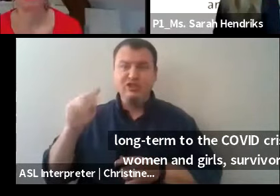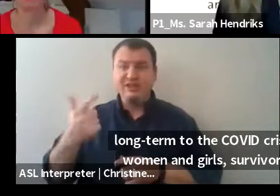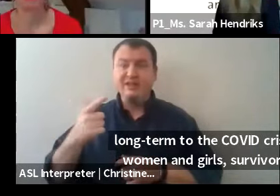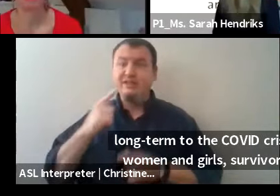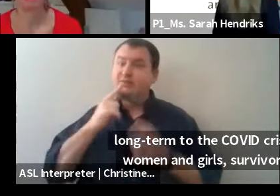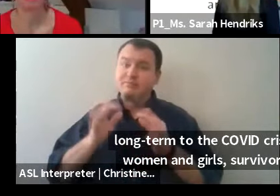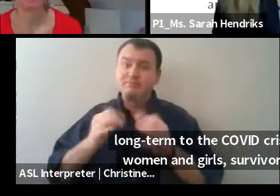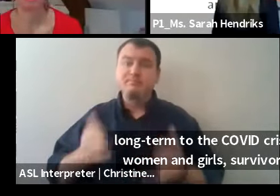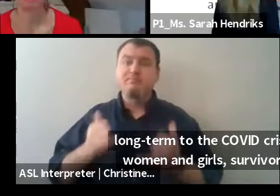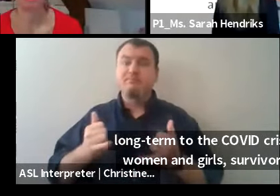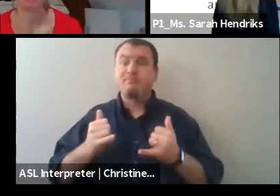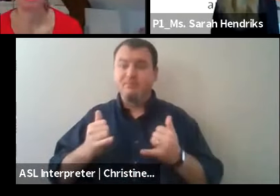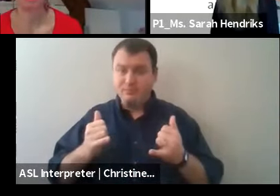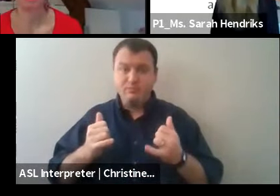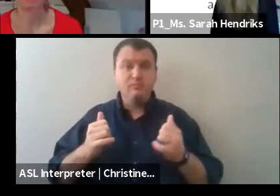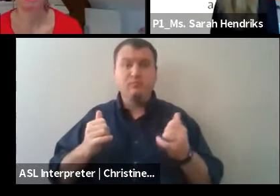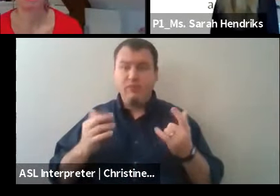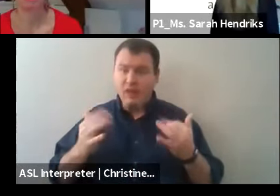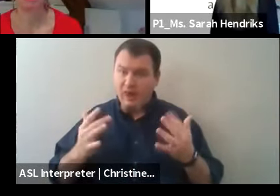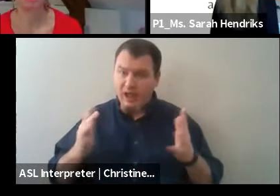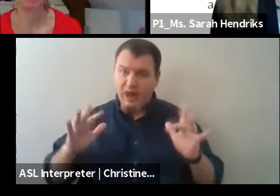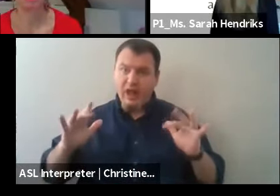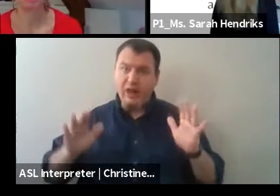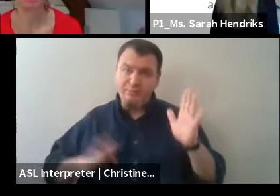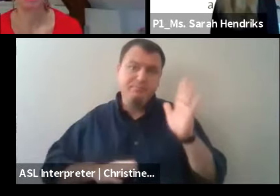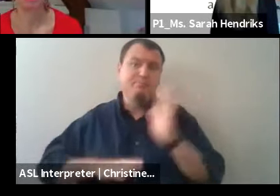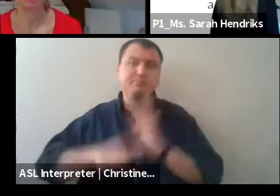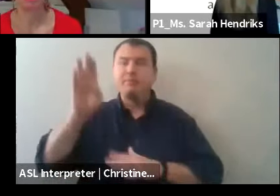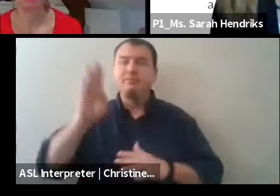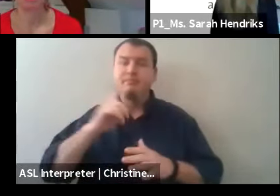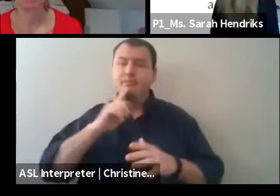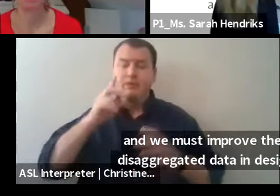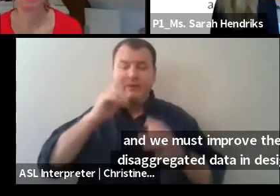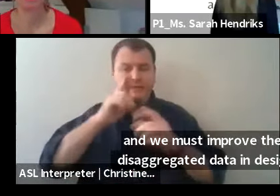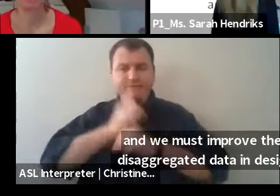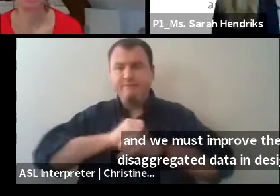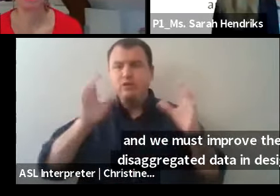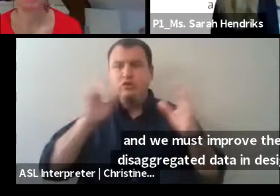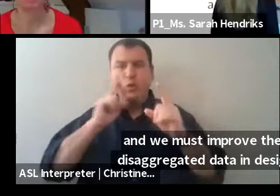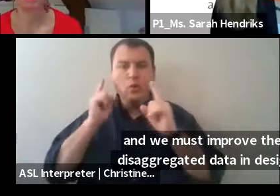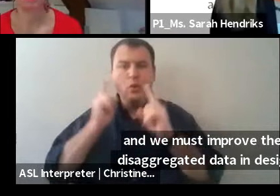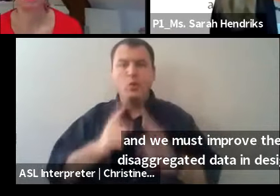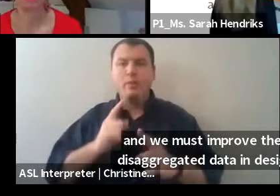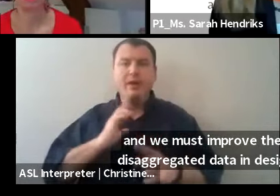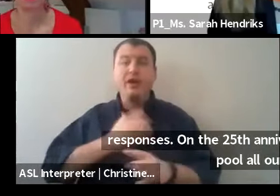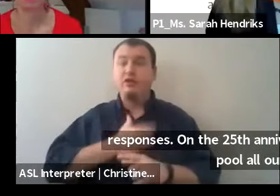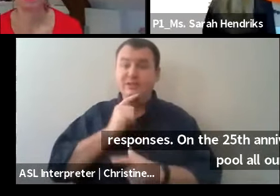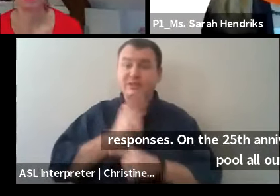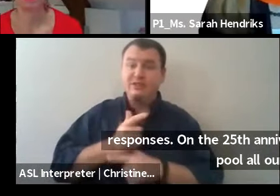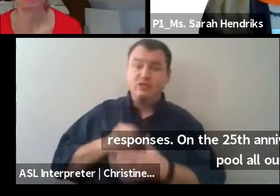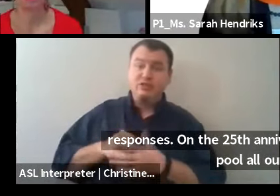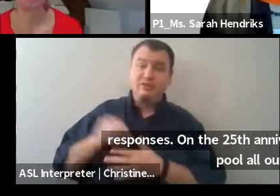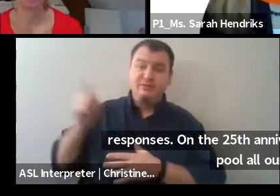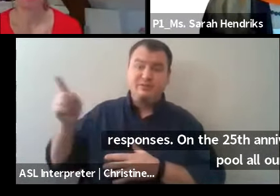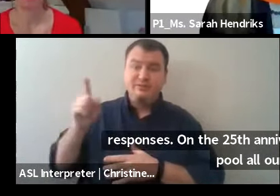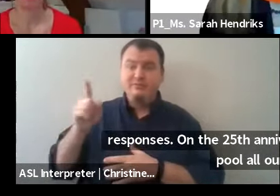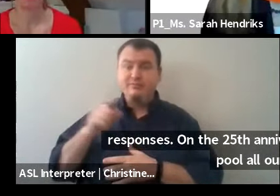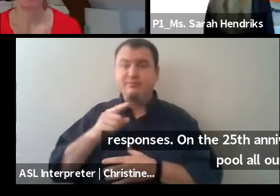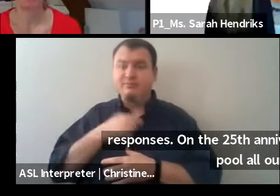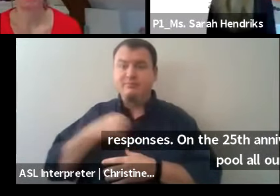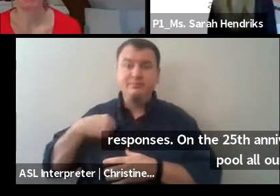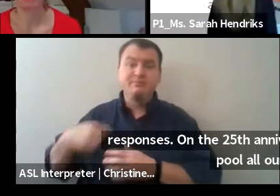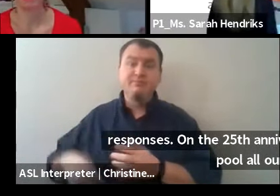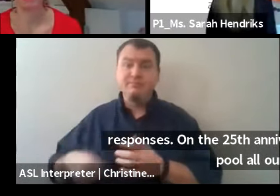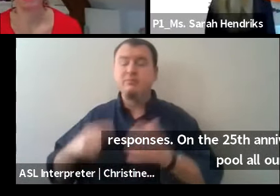all our resources to accelerate the fight to achieve the visionary goals set out by our sisters in Beijing with renewed urgency.